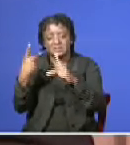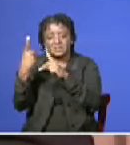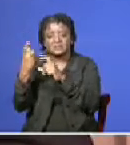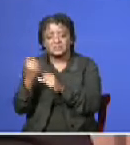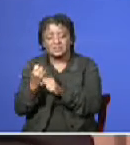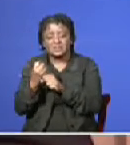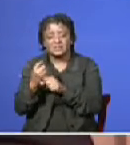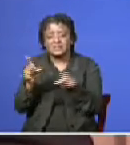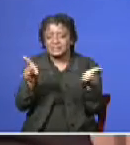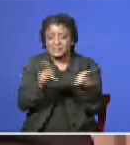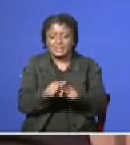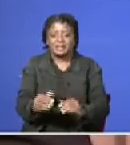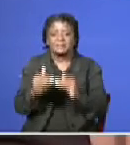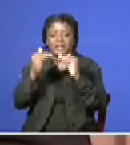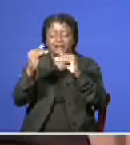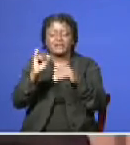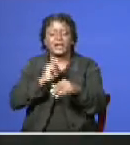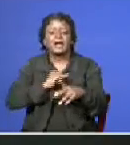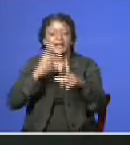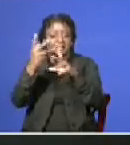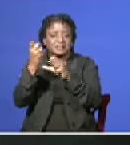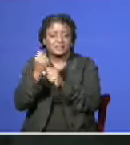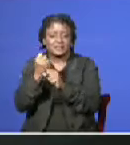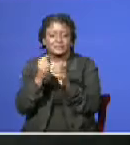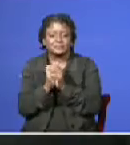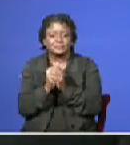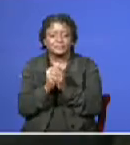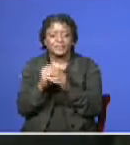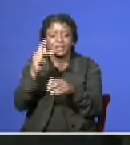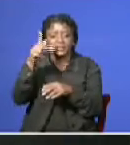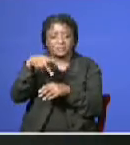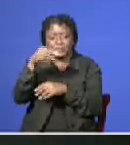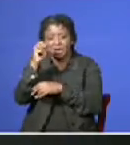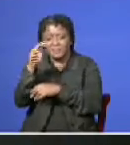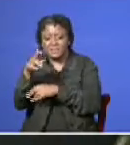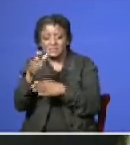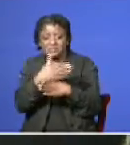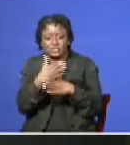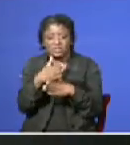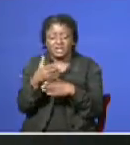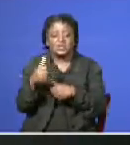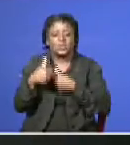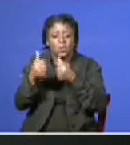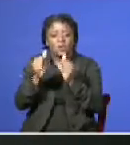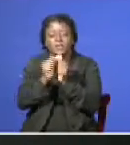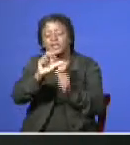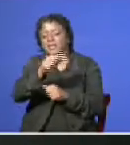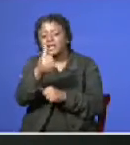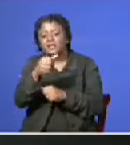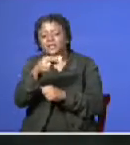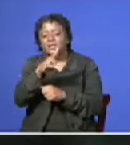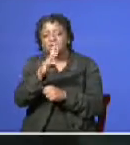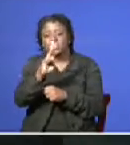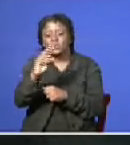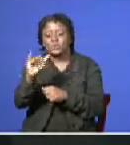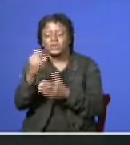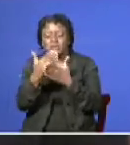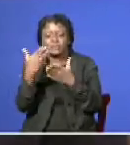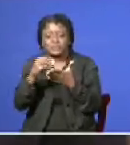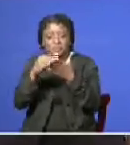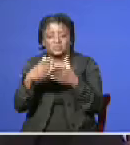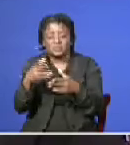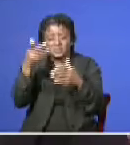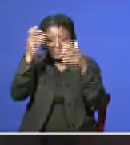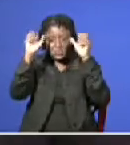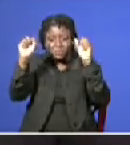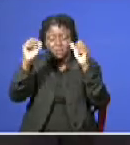attain the same level that I have attained. The Prime Minister shared the Legacy Award with another UWI alumni, Premier of the Turks and Caicos